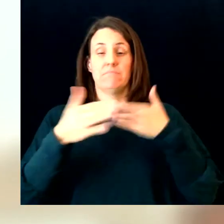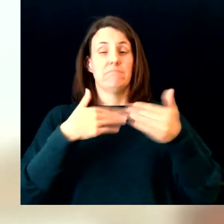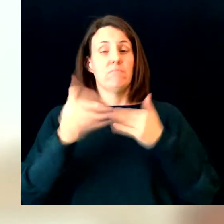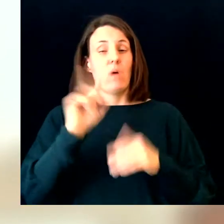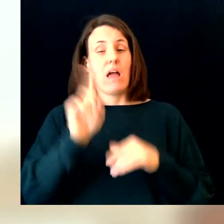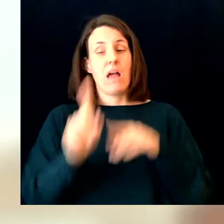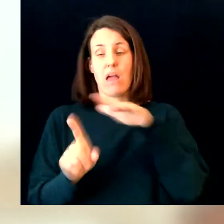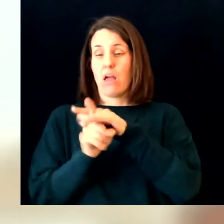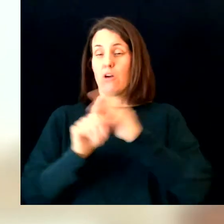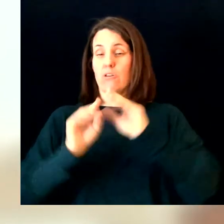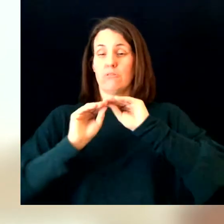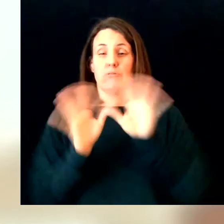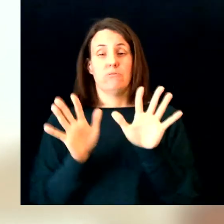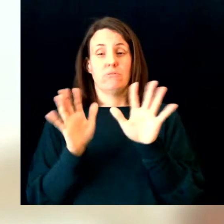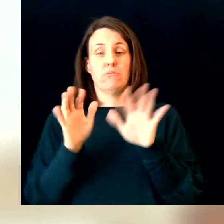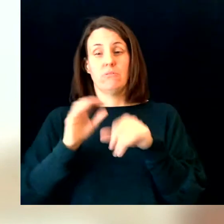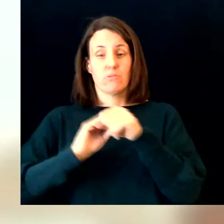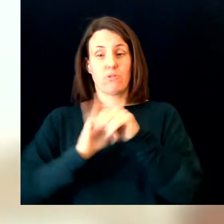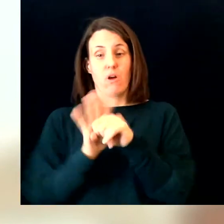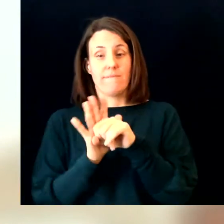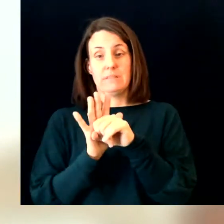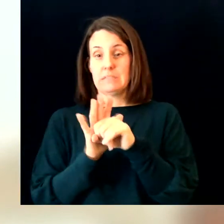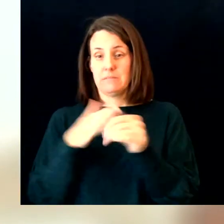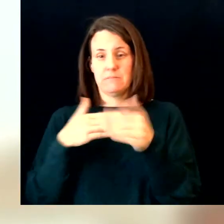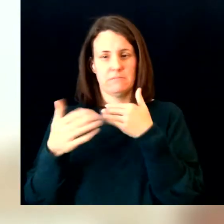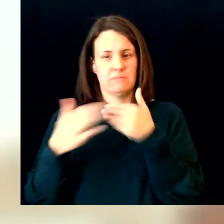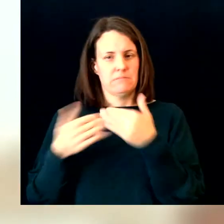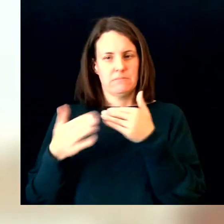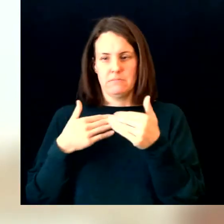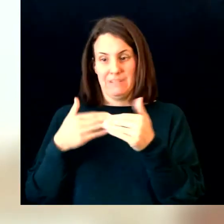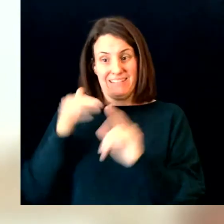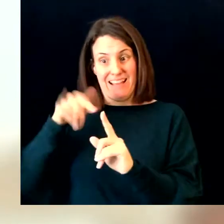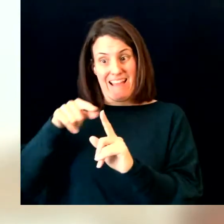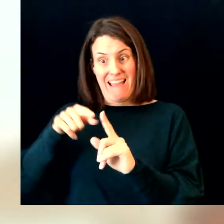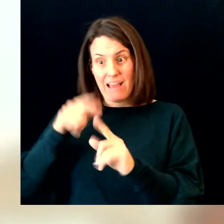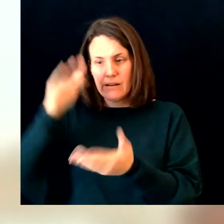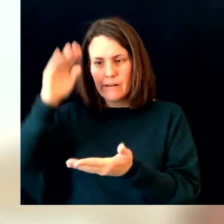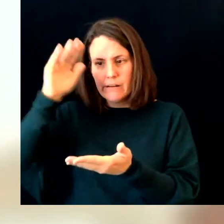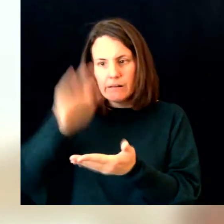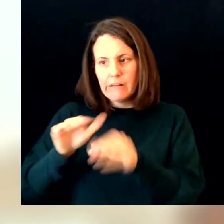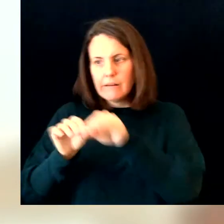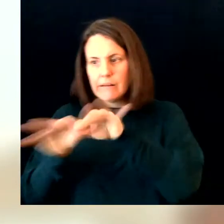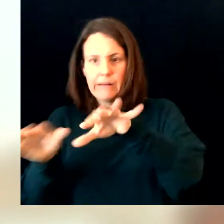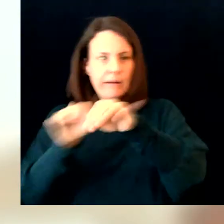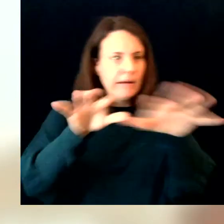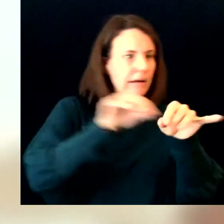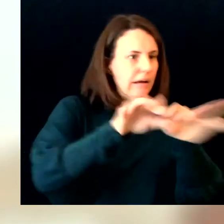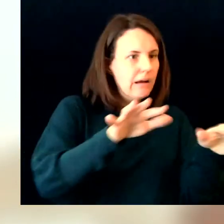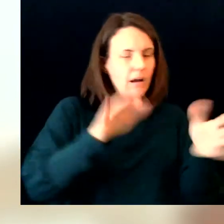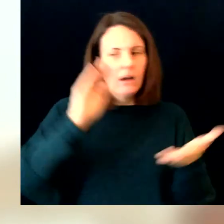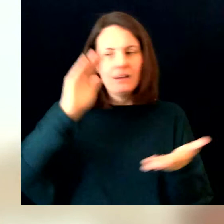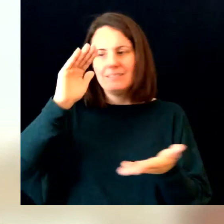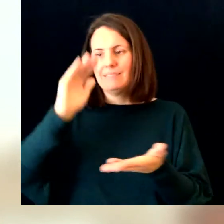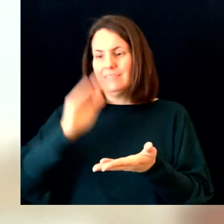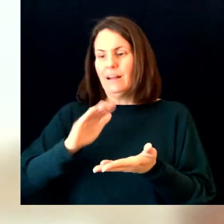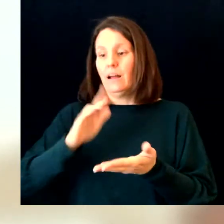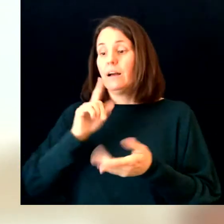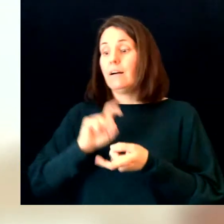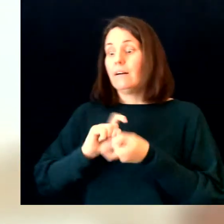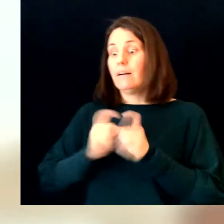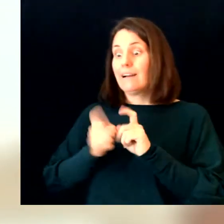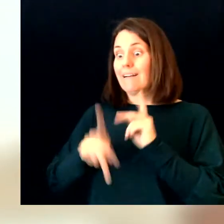the future depends on. In what it will look like is, some of it is just going to be luck in terms of